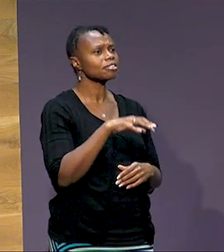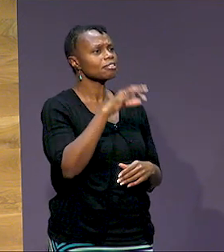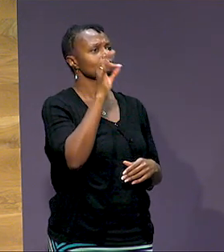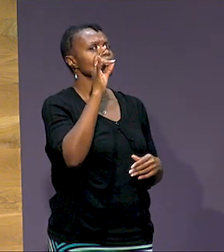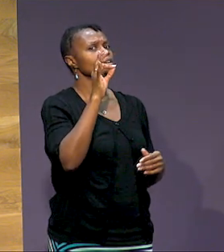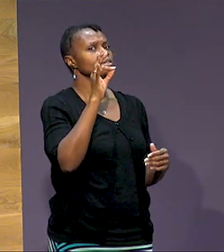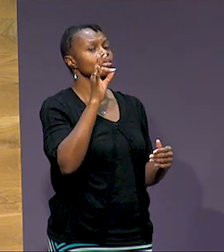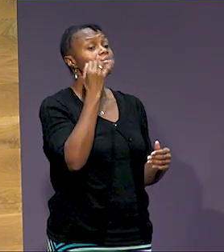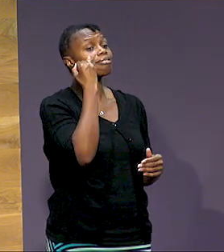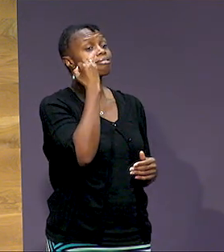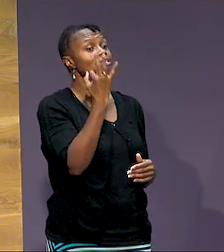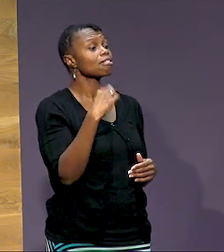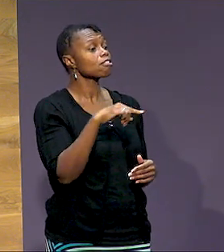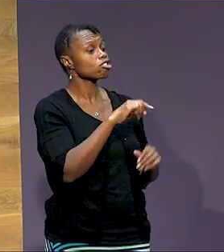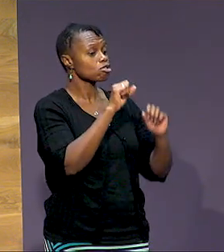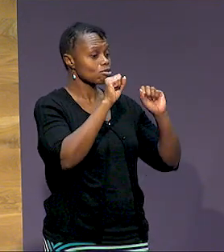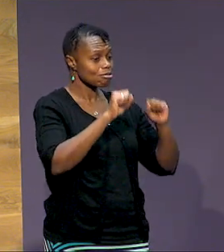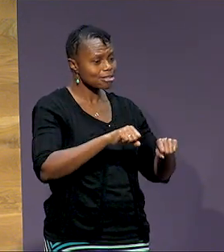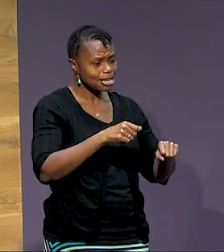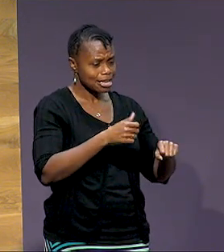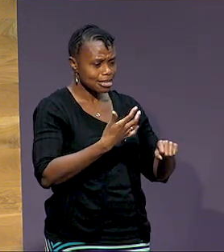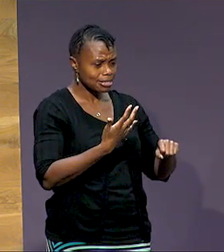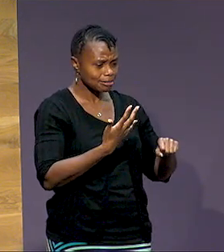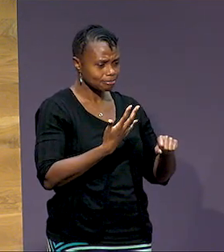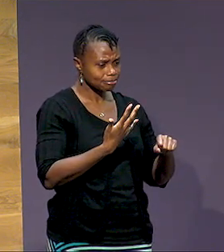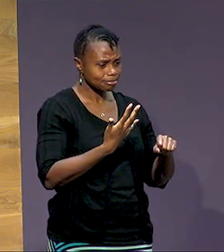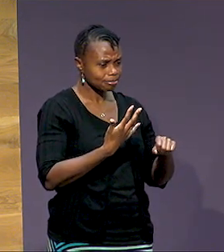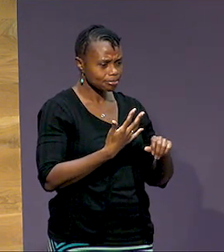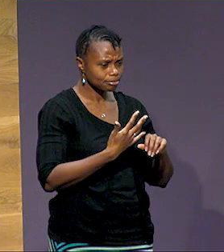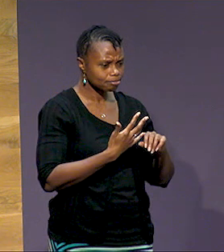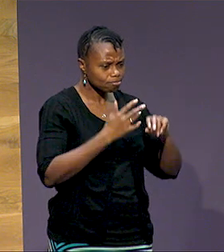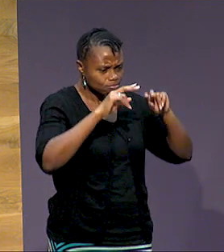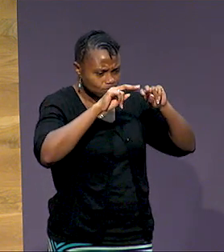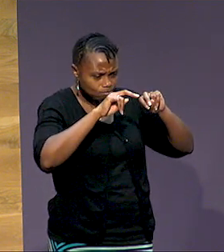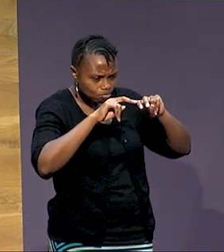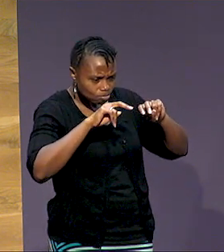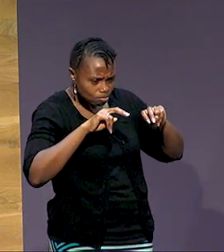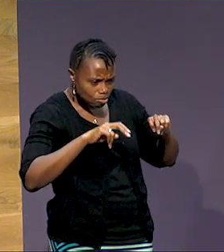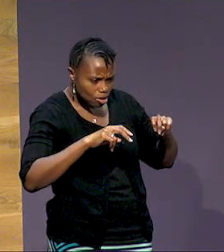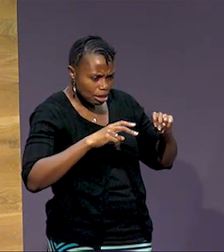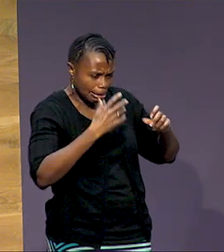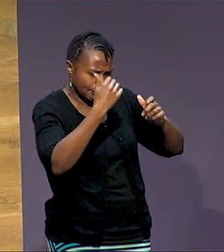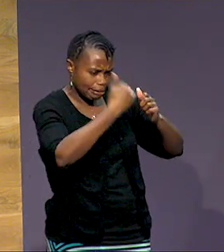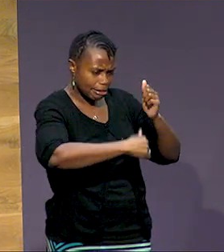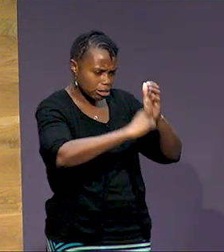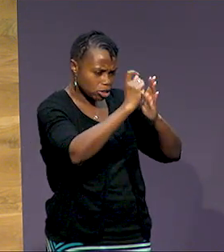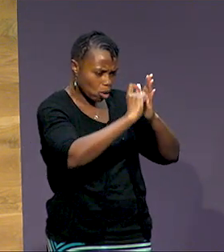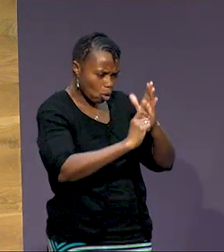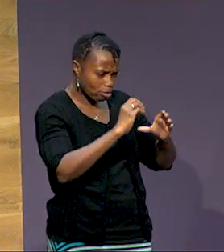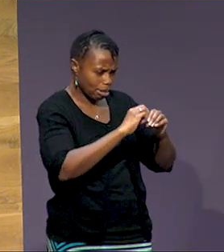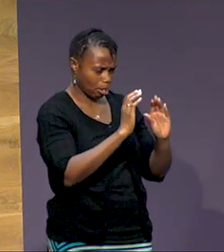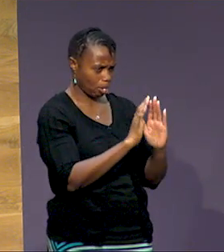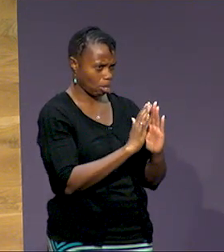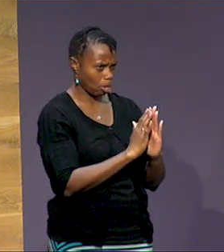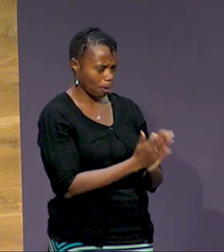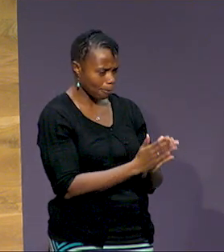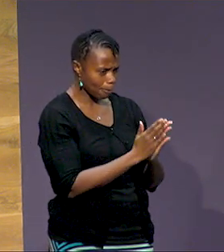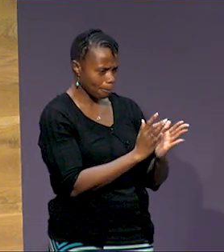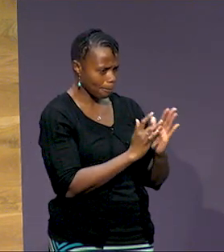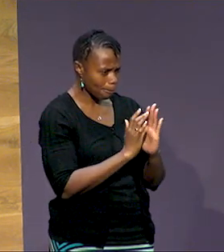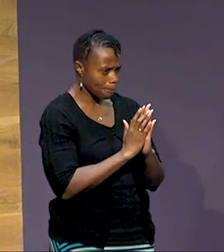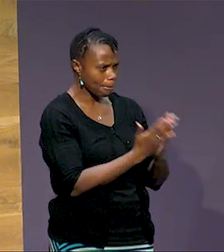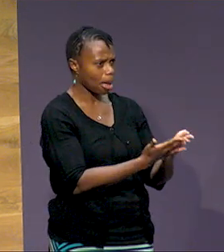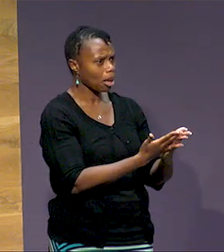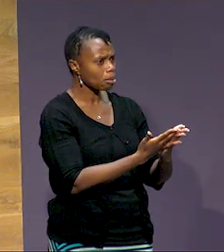if you are able to pull back the curtain on what each individual author in every book of the Bible is doing from a